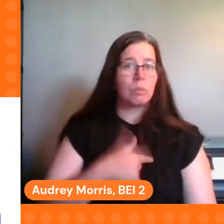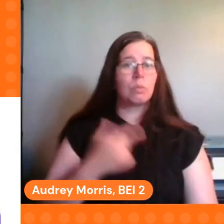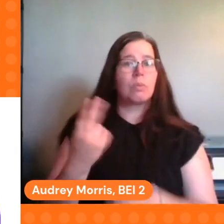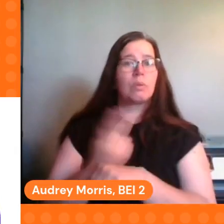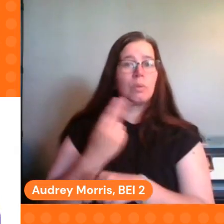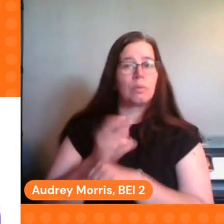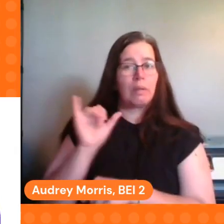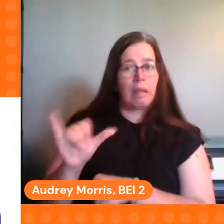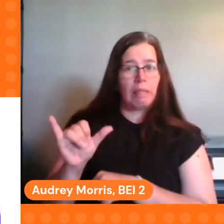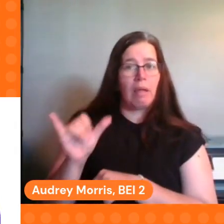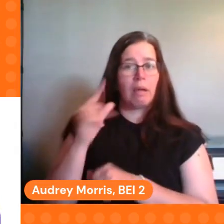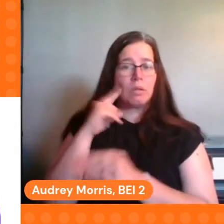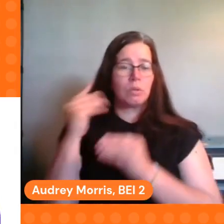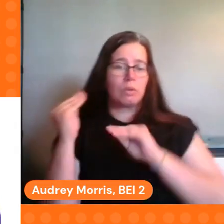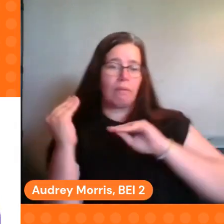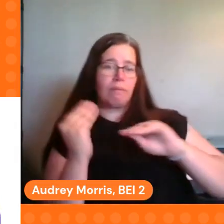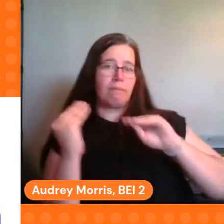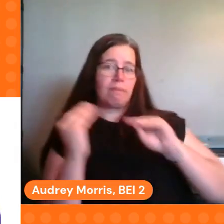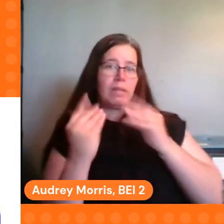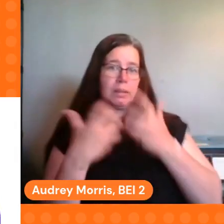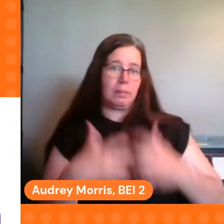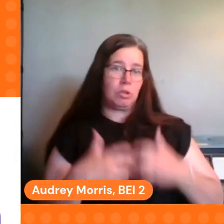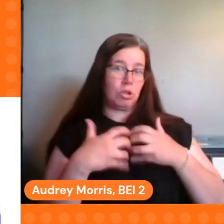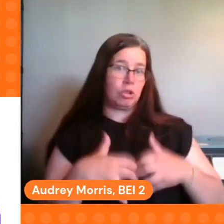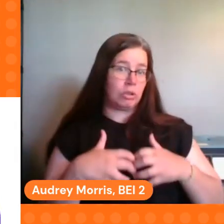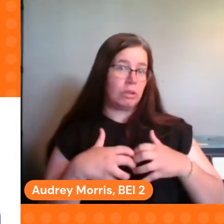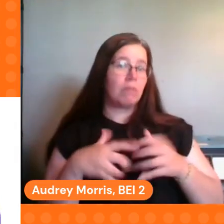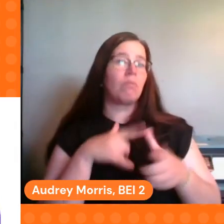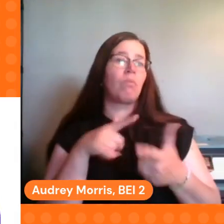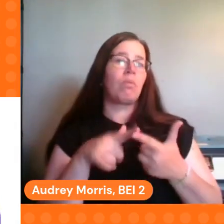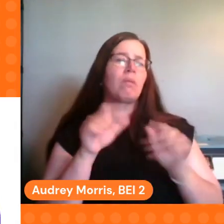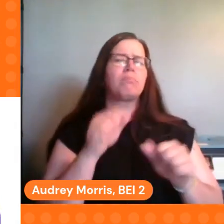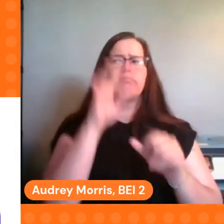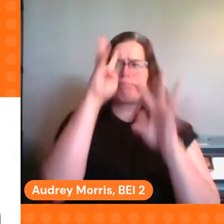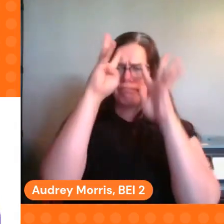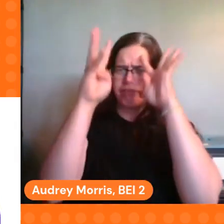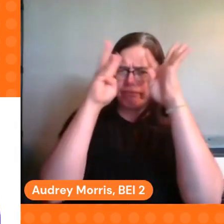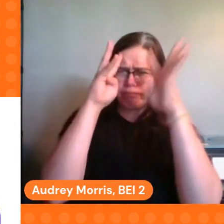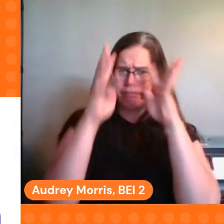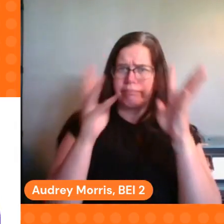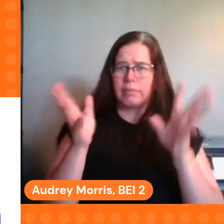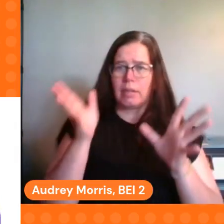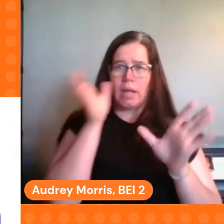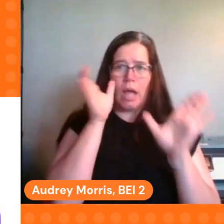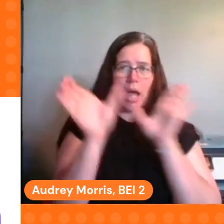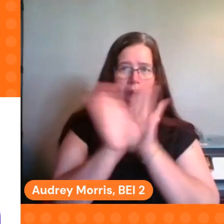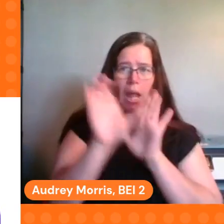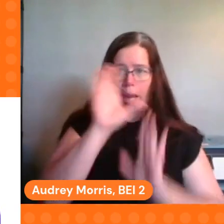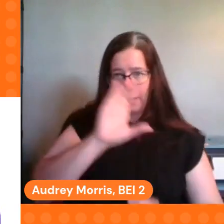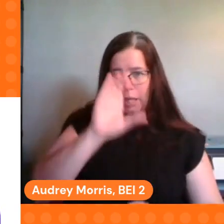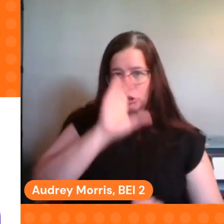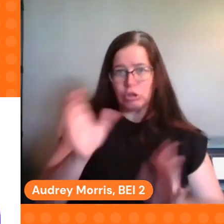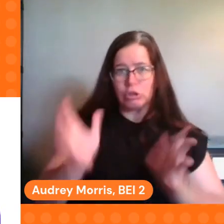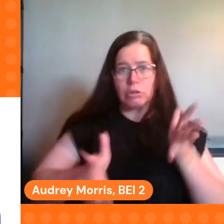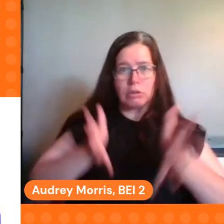to feed the machine that we have so that it can generate animations that